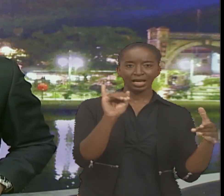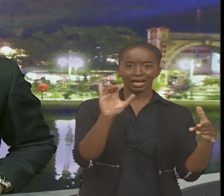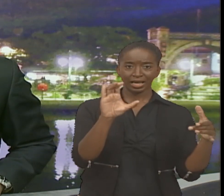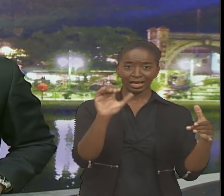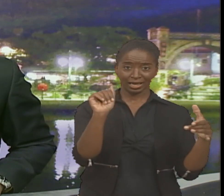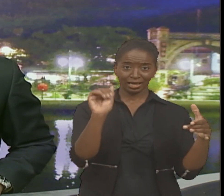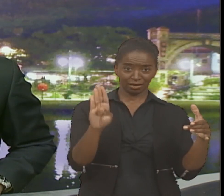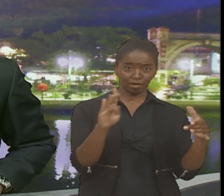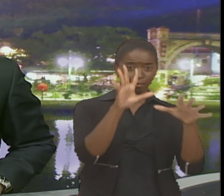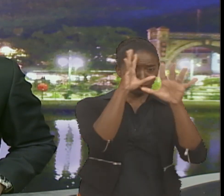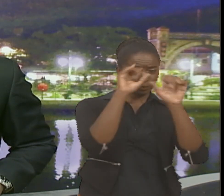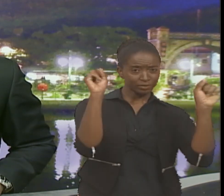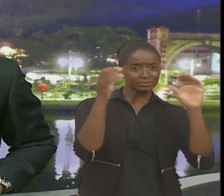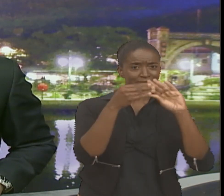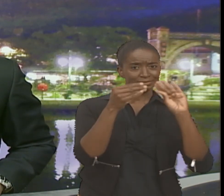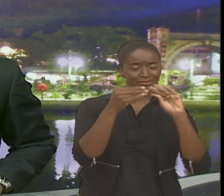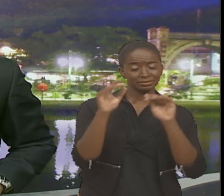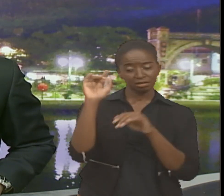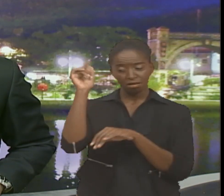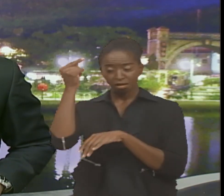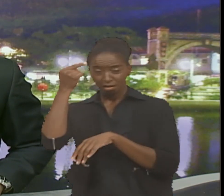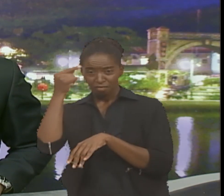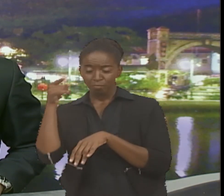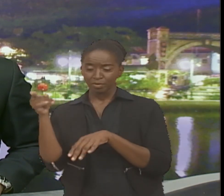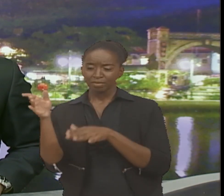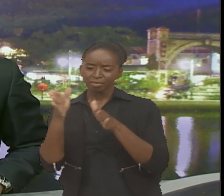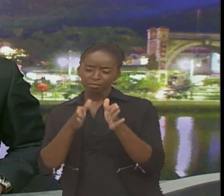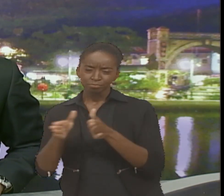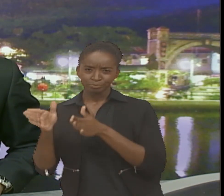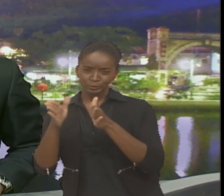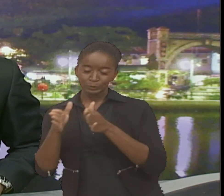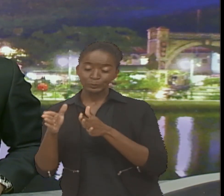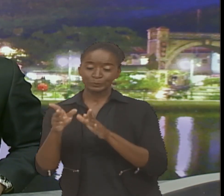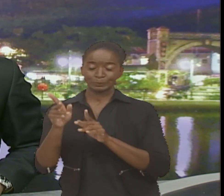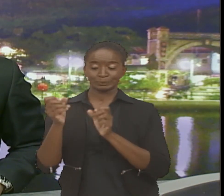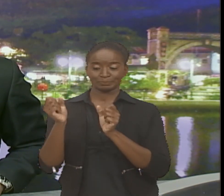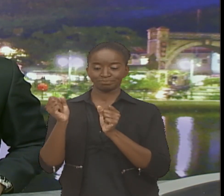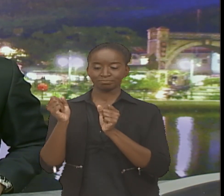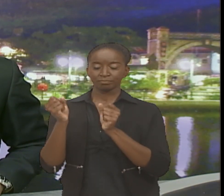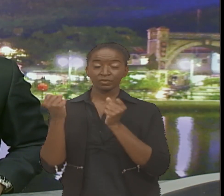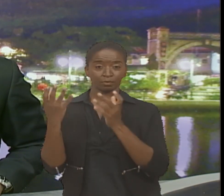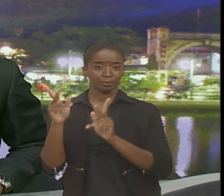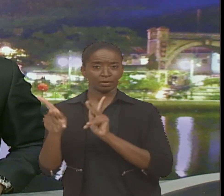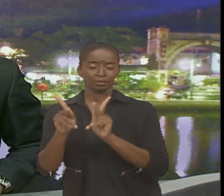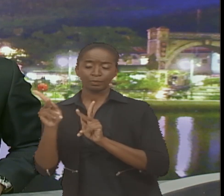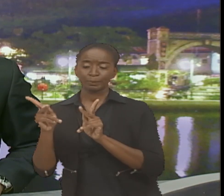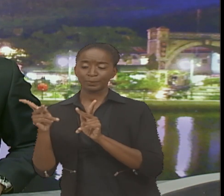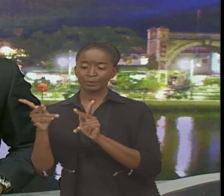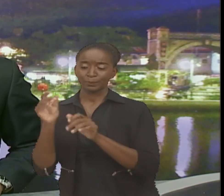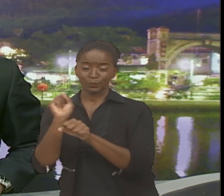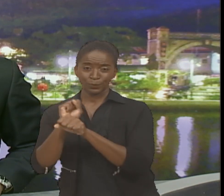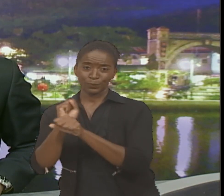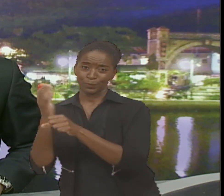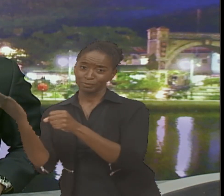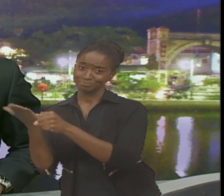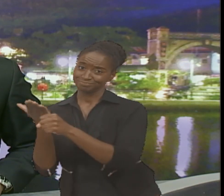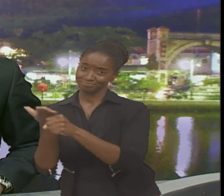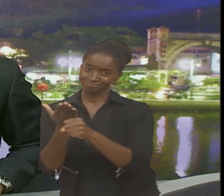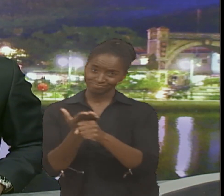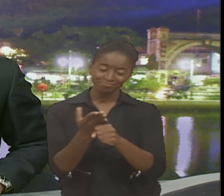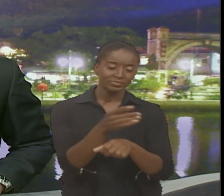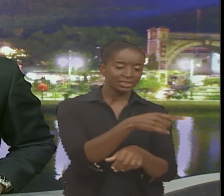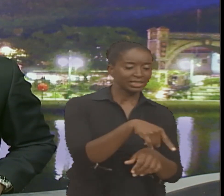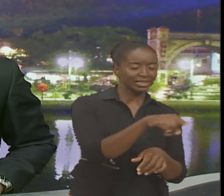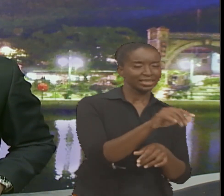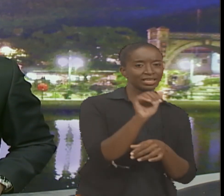government's economic recovery plan has already resulted in hundreds of job losses. As professional accountants and leaders of organizations,